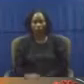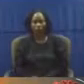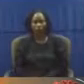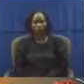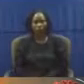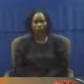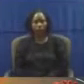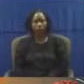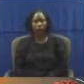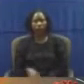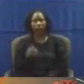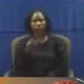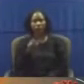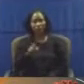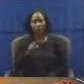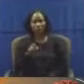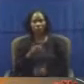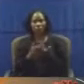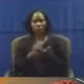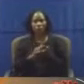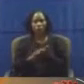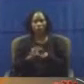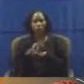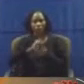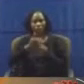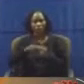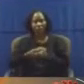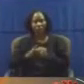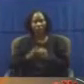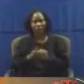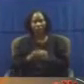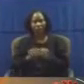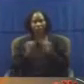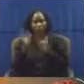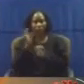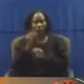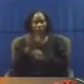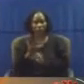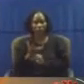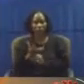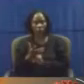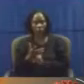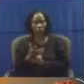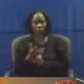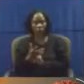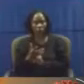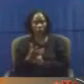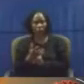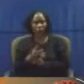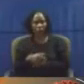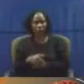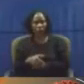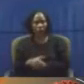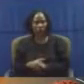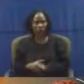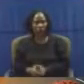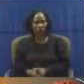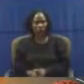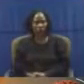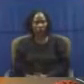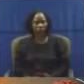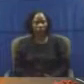is how this project is going to contribute. You might have had people who are angry and saying, I've applied for this and that